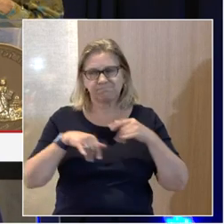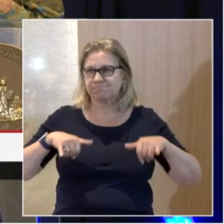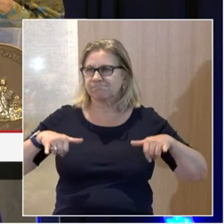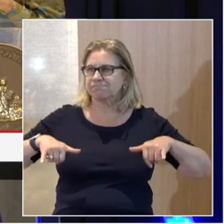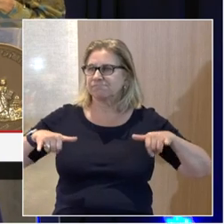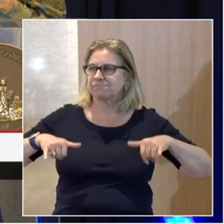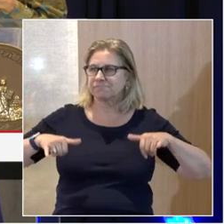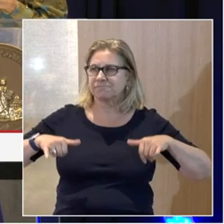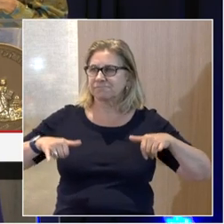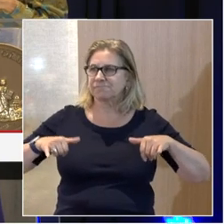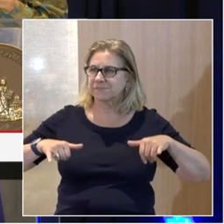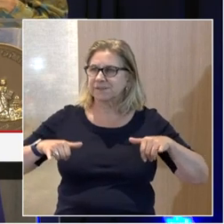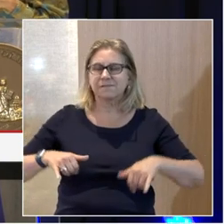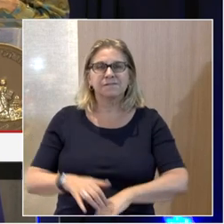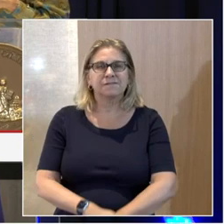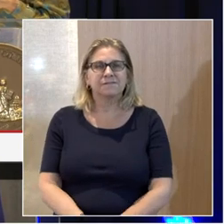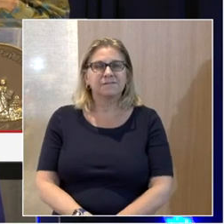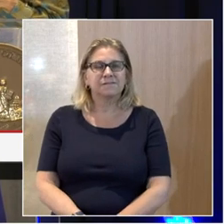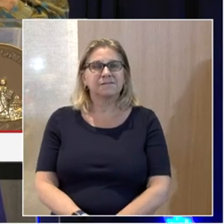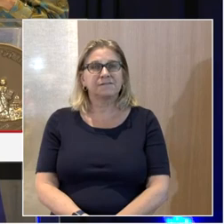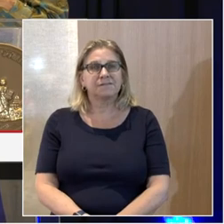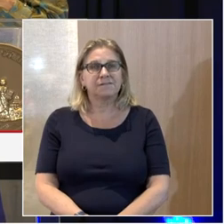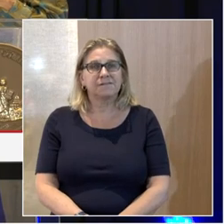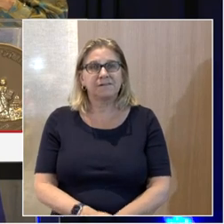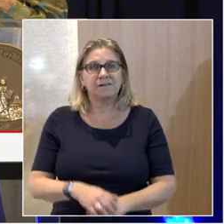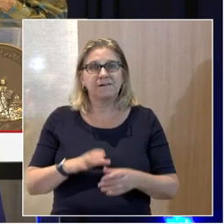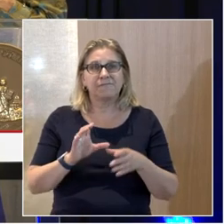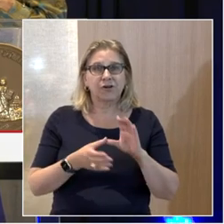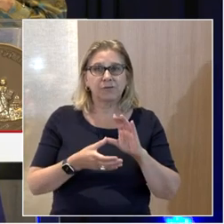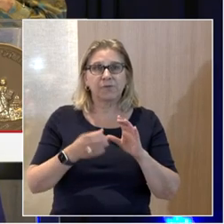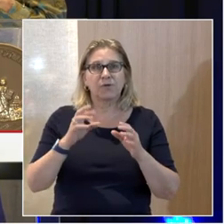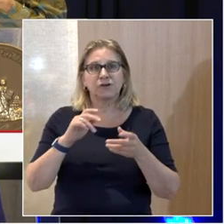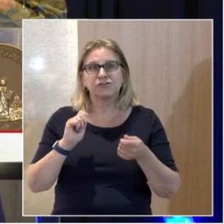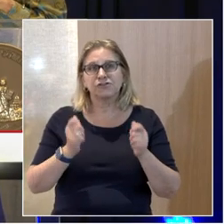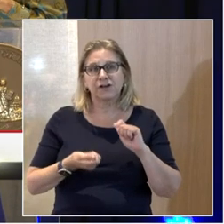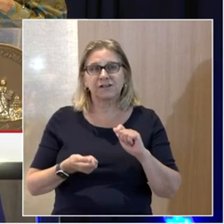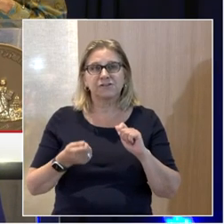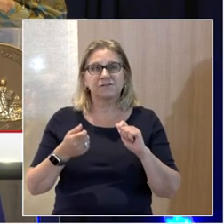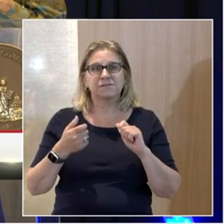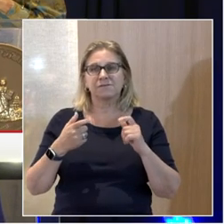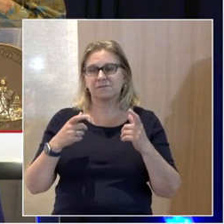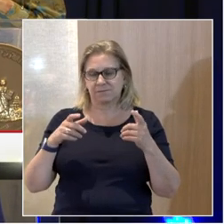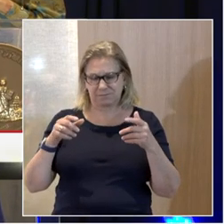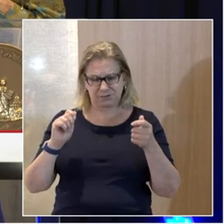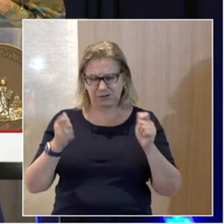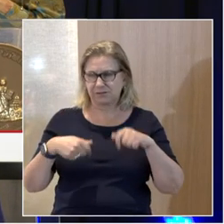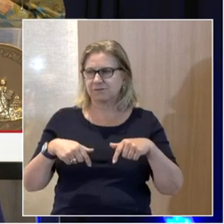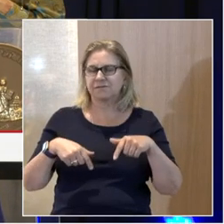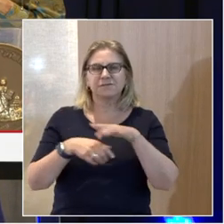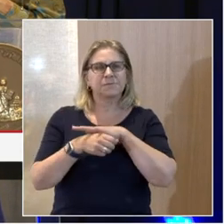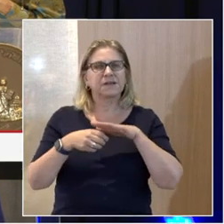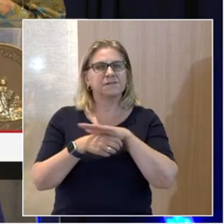Converting, transforming underutilized office spaces into other uses.